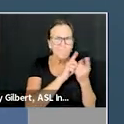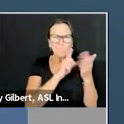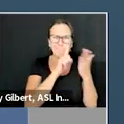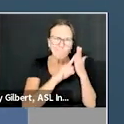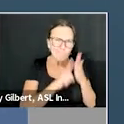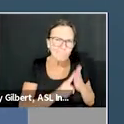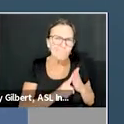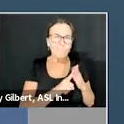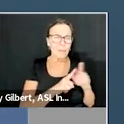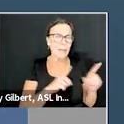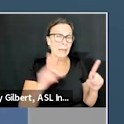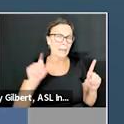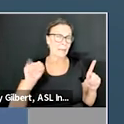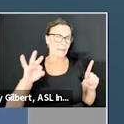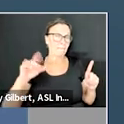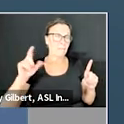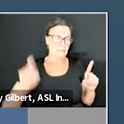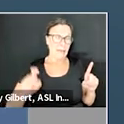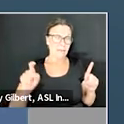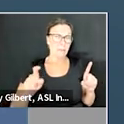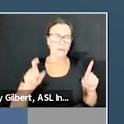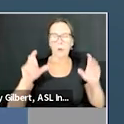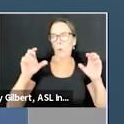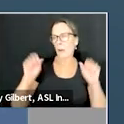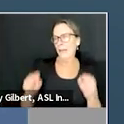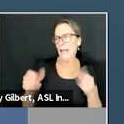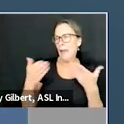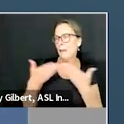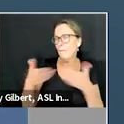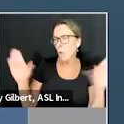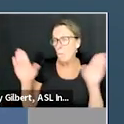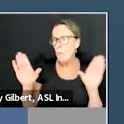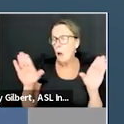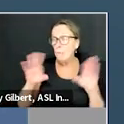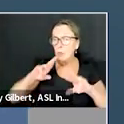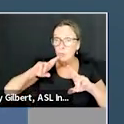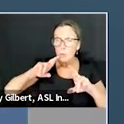and if necessary, either do a public report